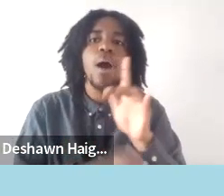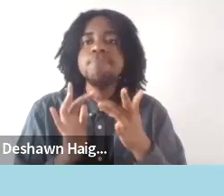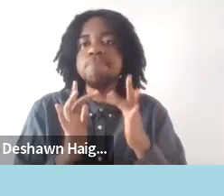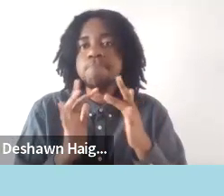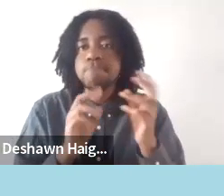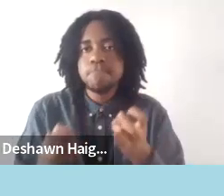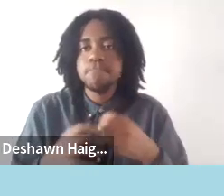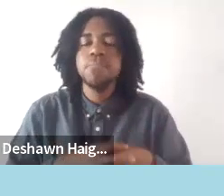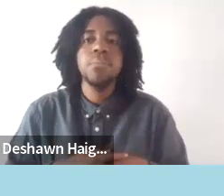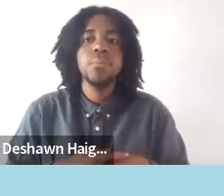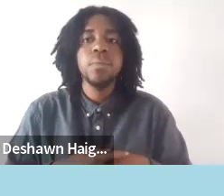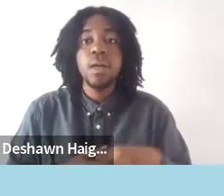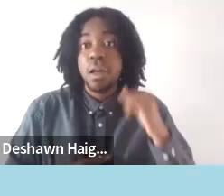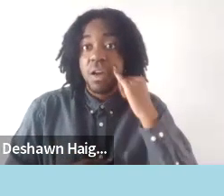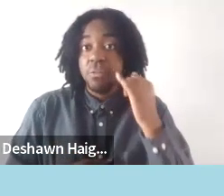trouble, please contact us at